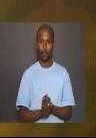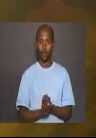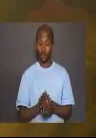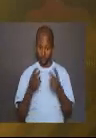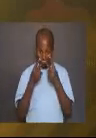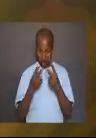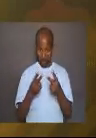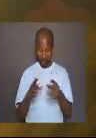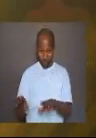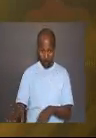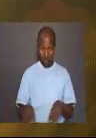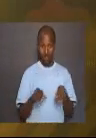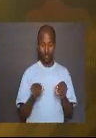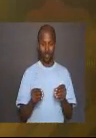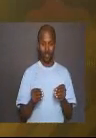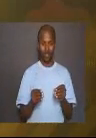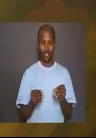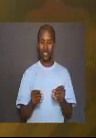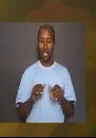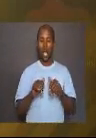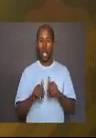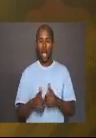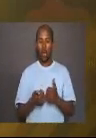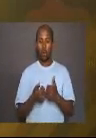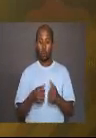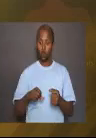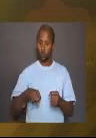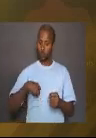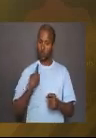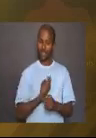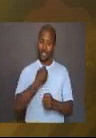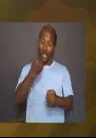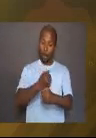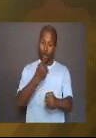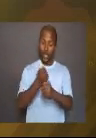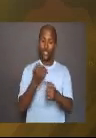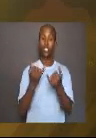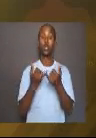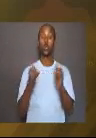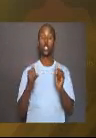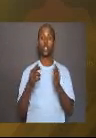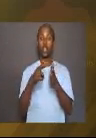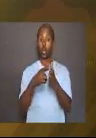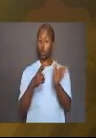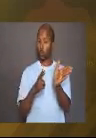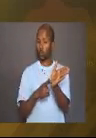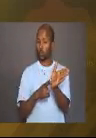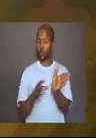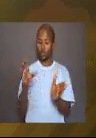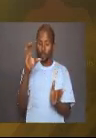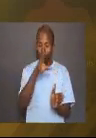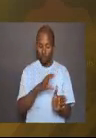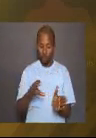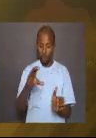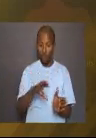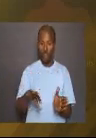You see, students, this is how we can apply the quotient rule to find the